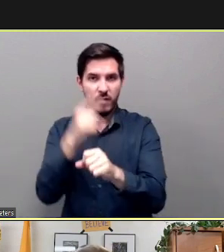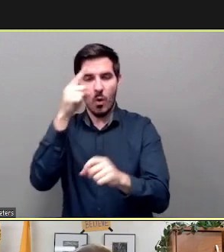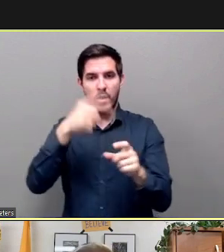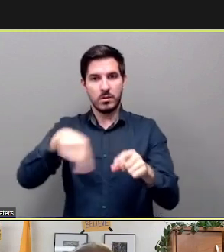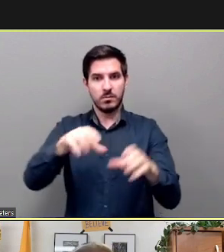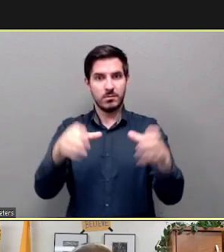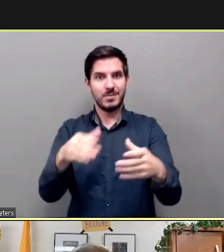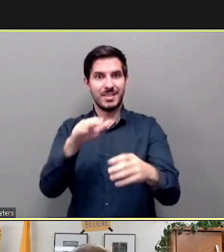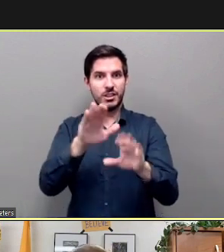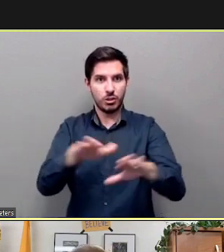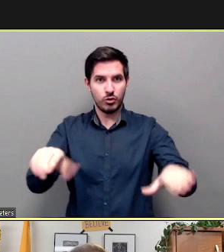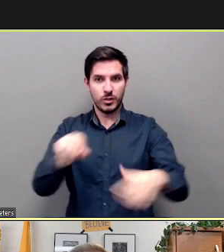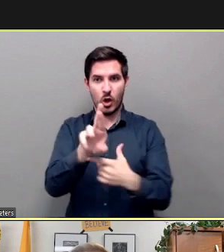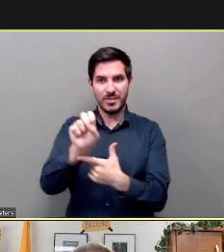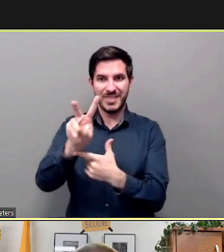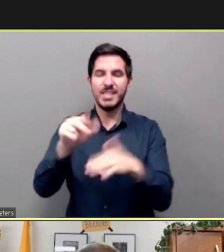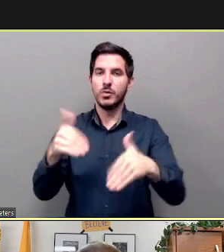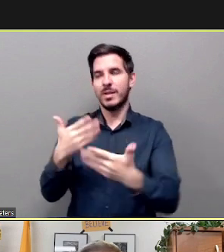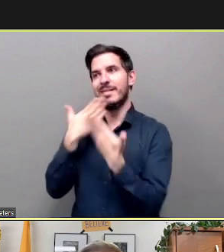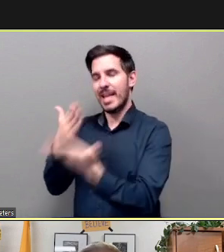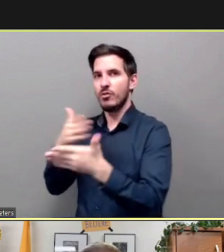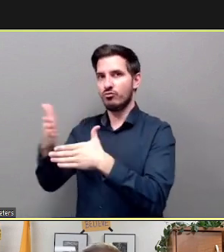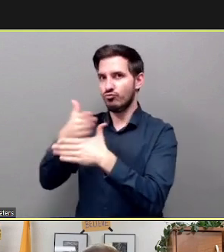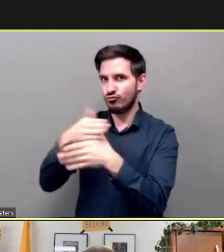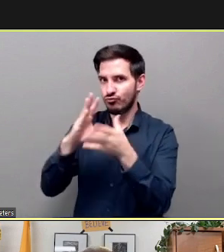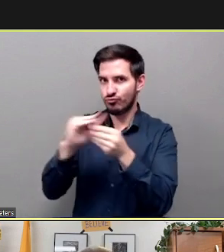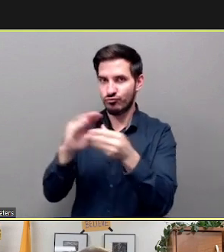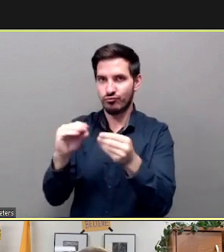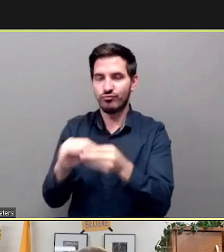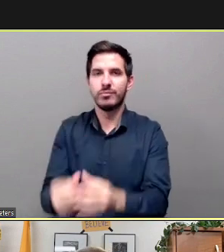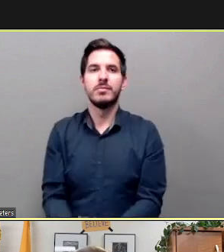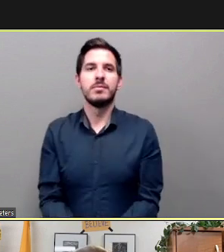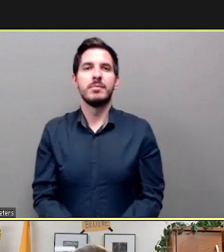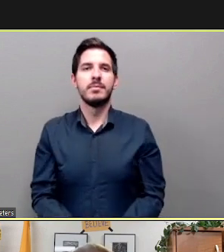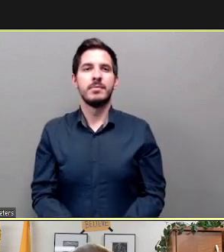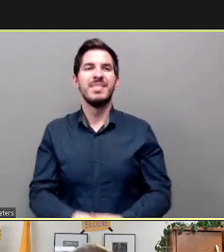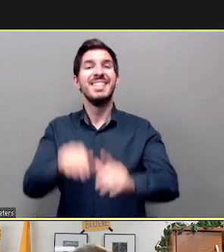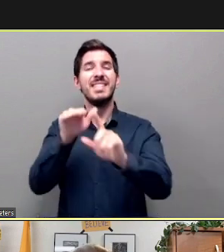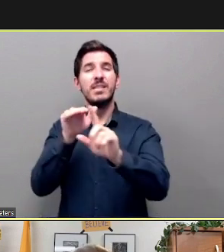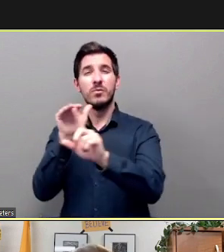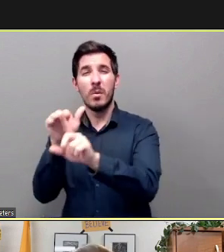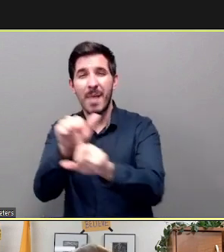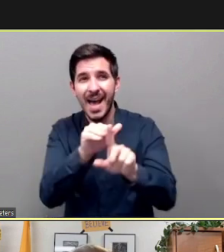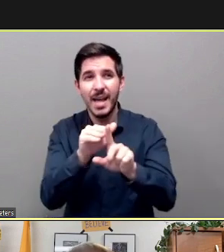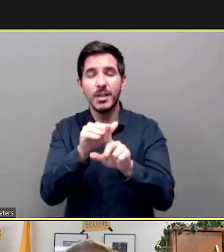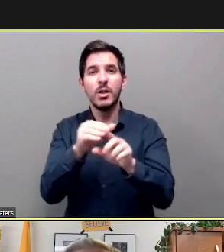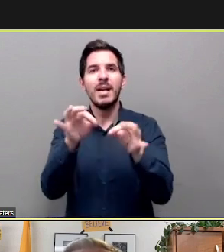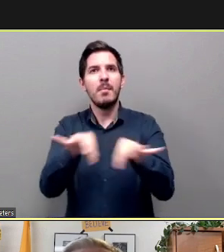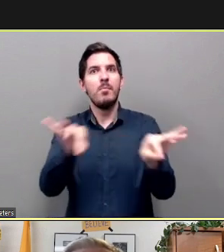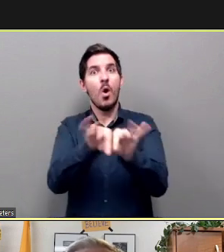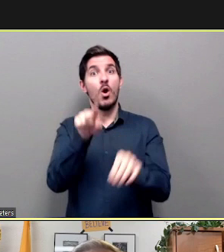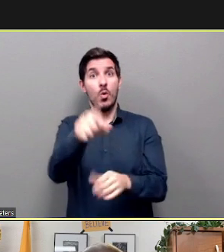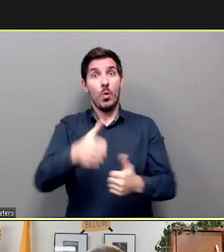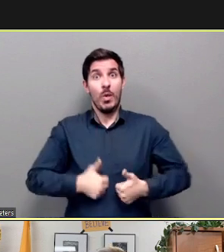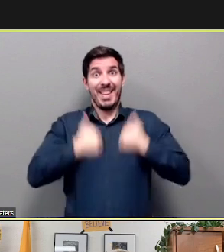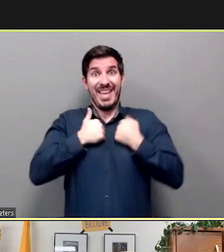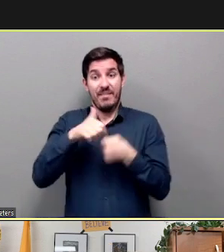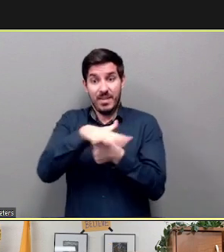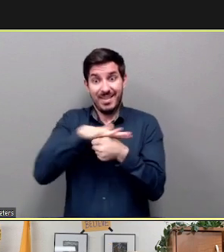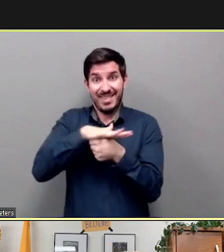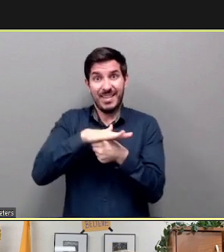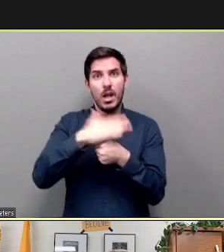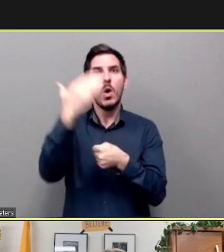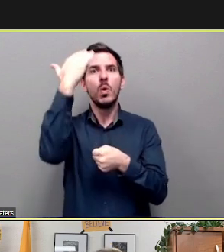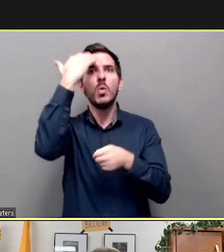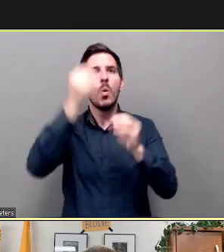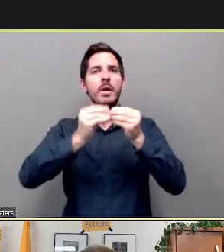for RSV. Just a reminder again to know the community level where you live. I've got a bookmark on my